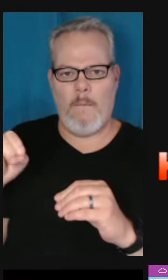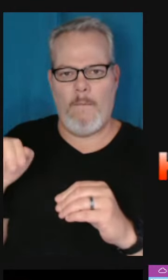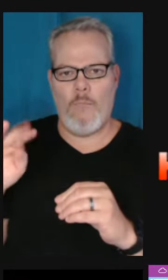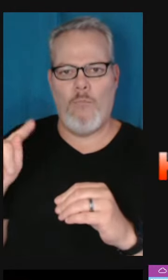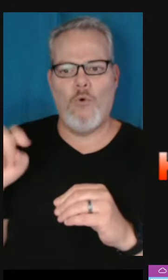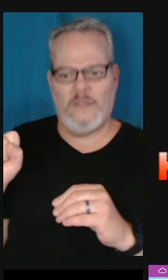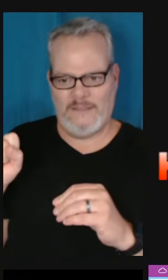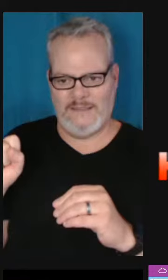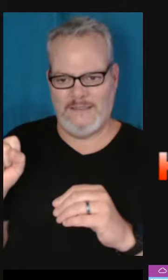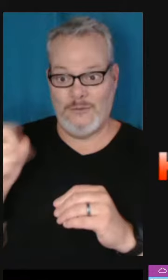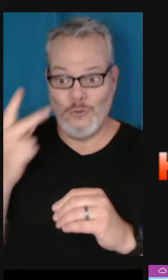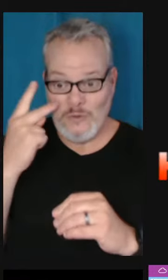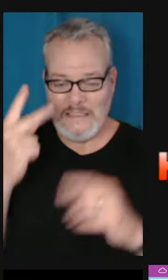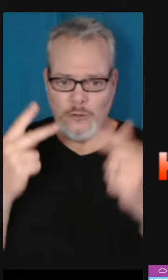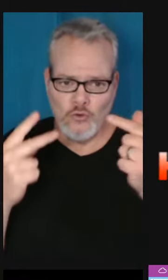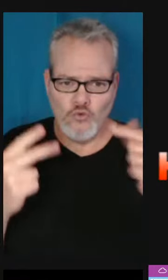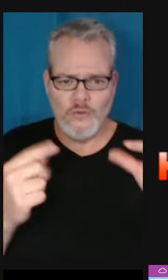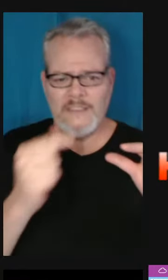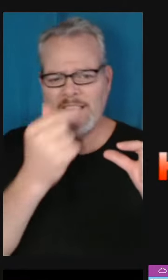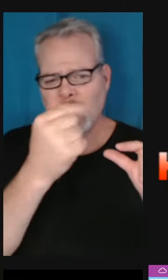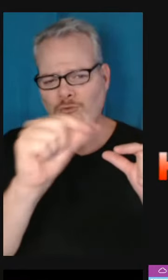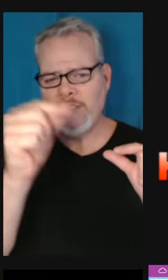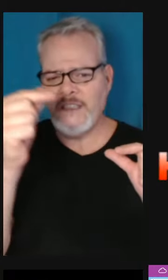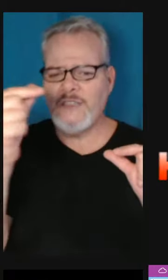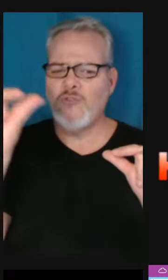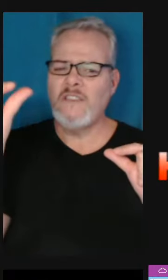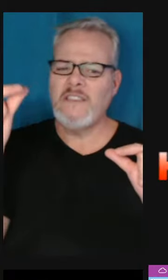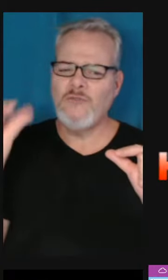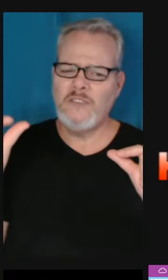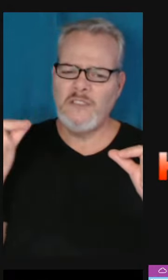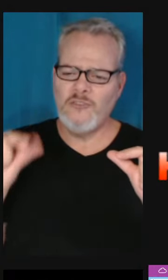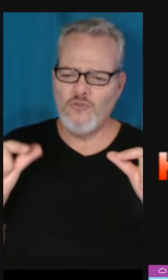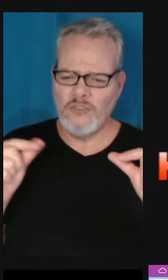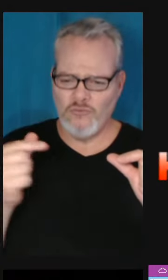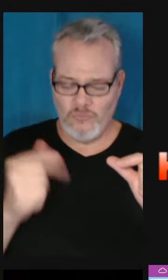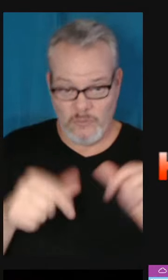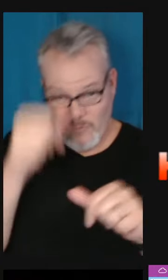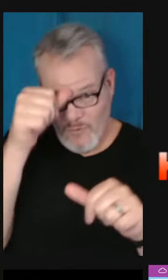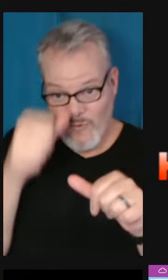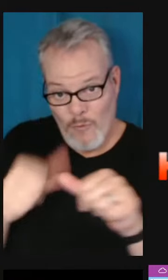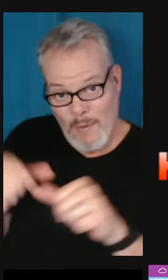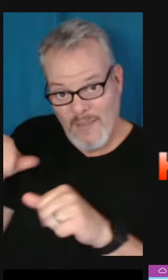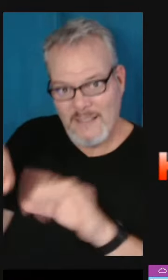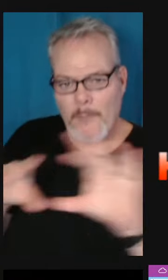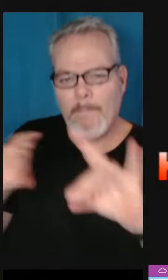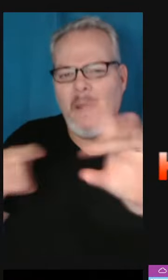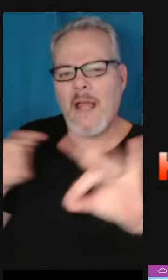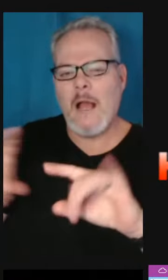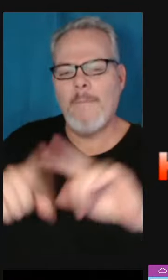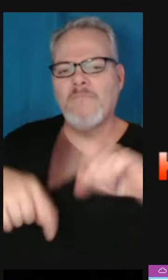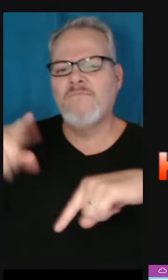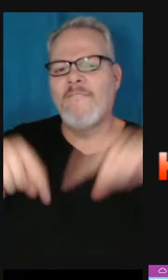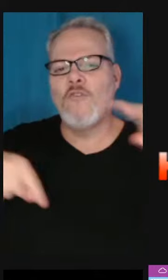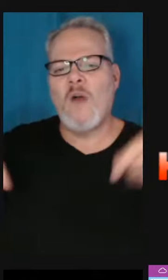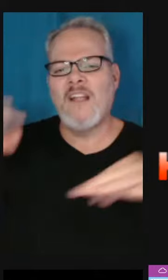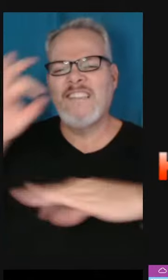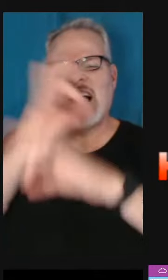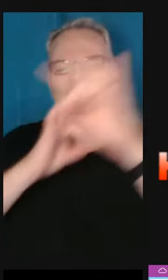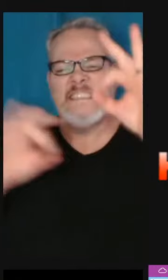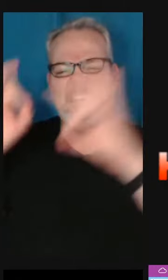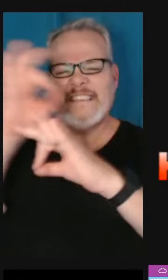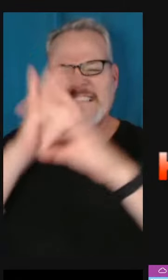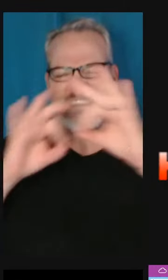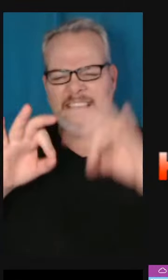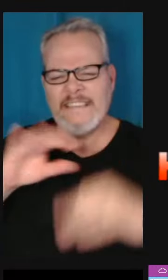lots of green. Remember that this is picking up particulate matter, so it can pick up dust